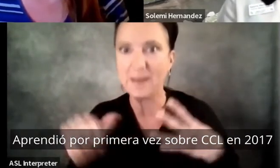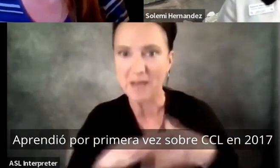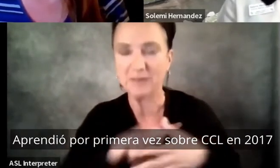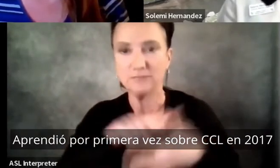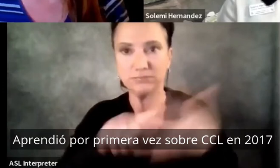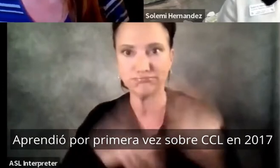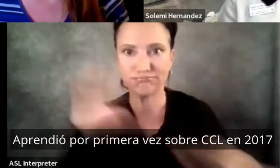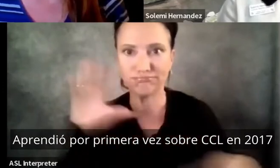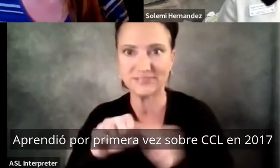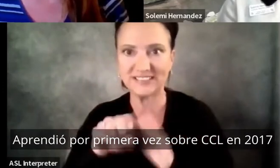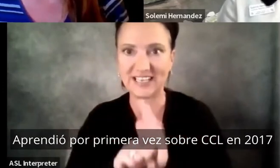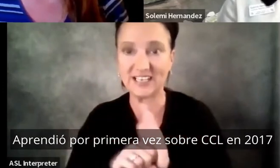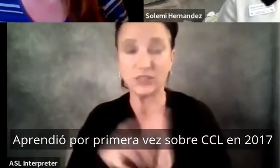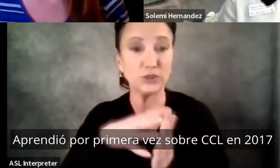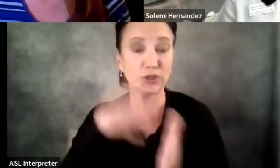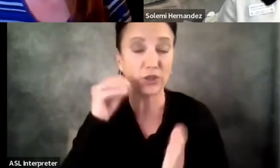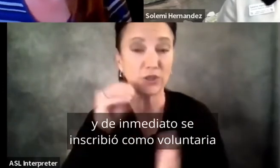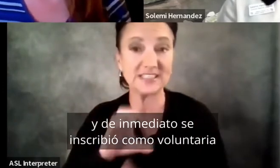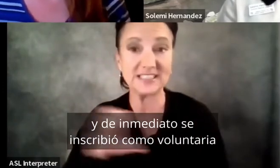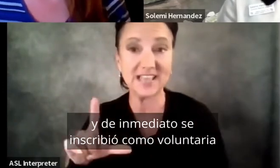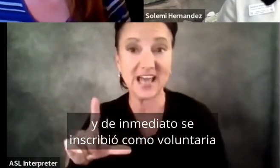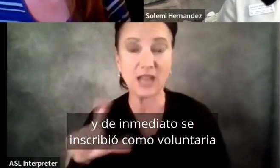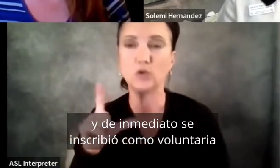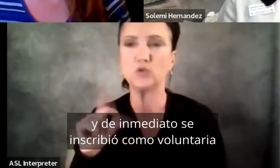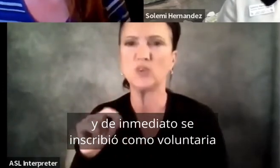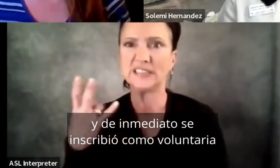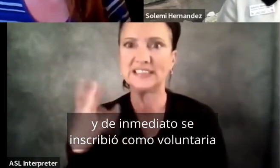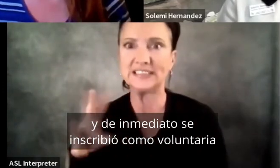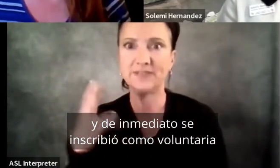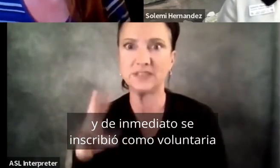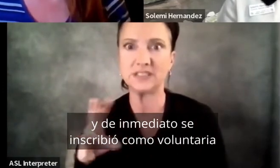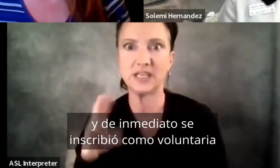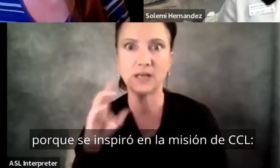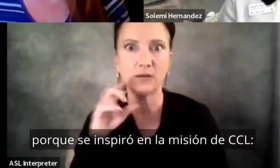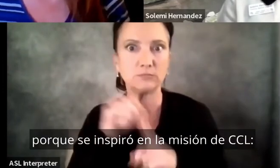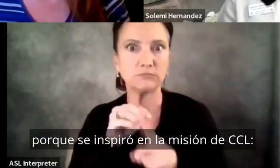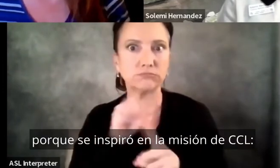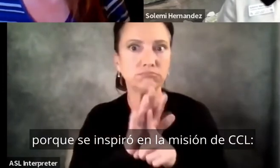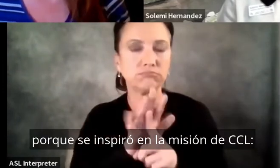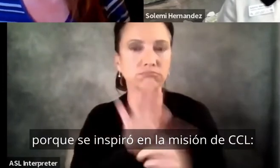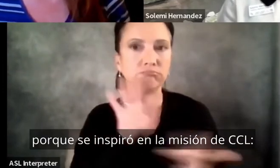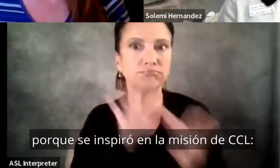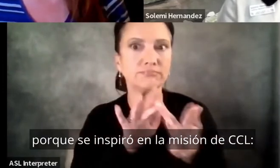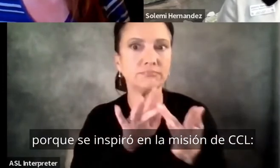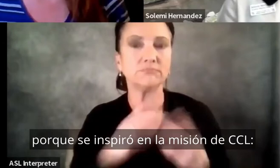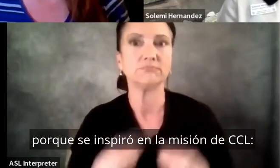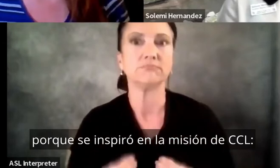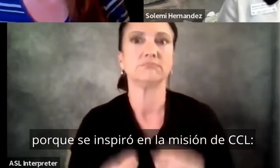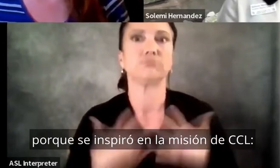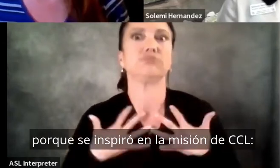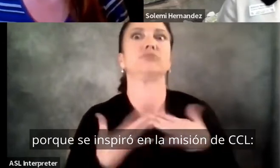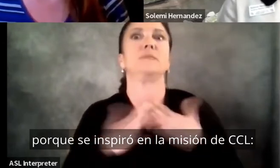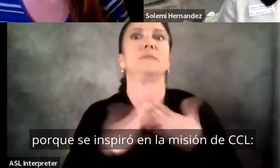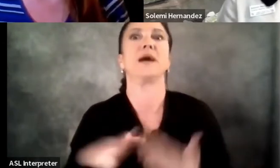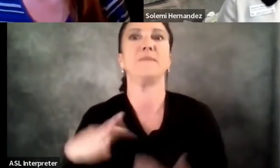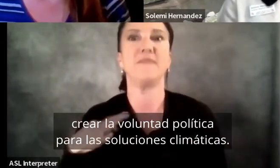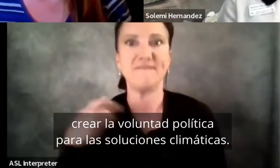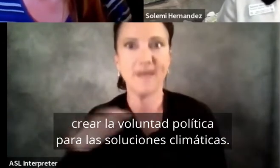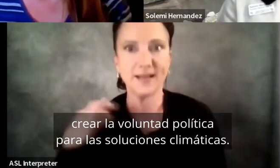about CCL in 2017, and she immediately signed up as a volunteer because she was inspired by CCL's